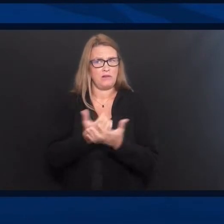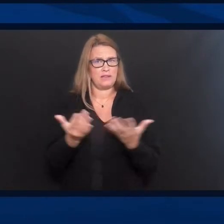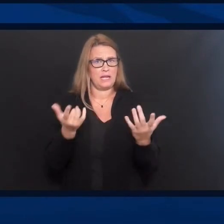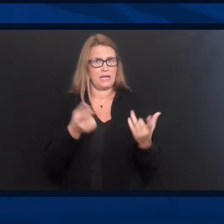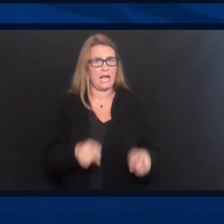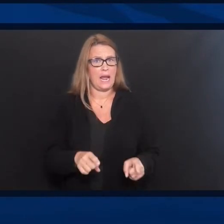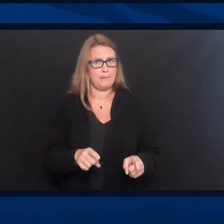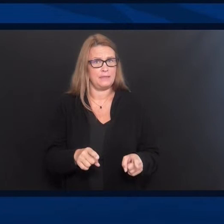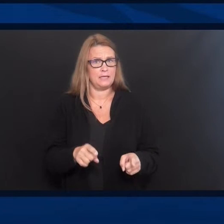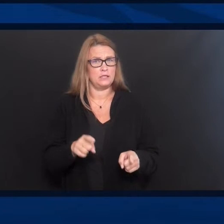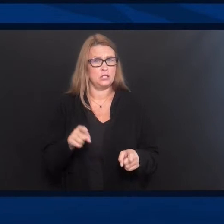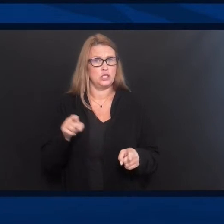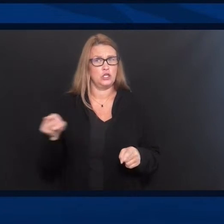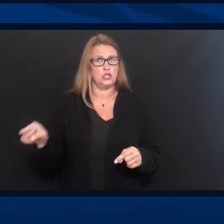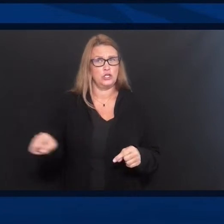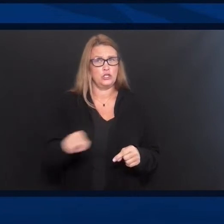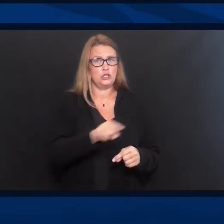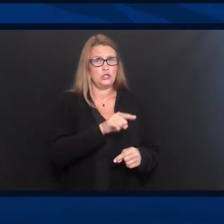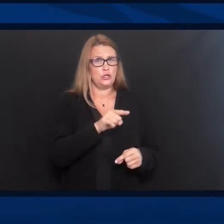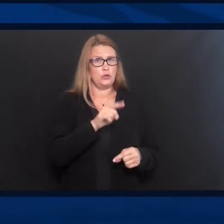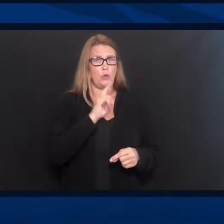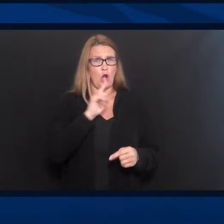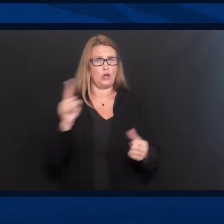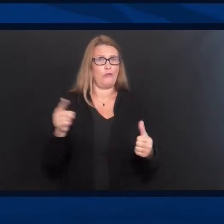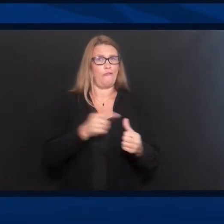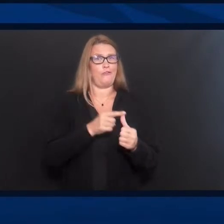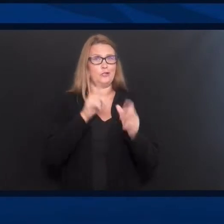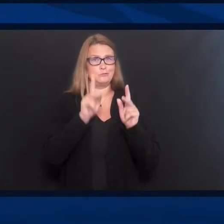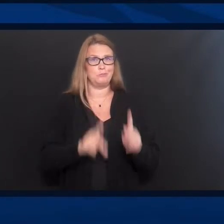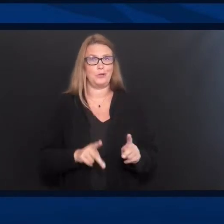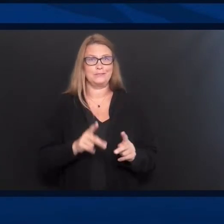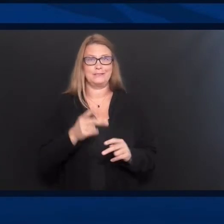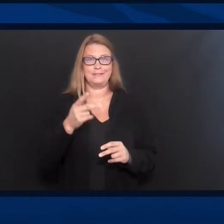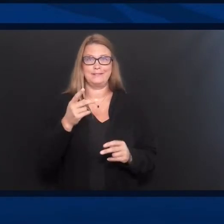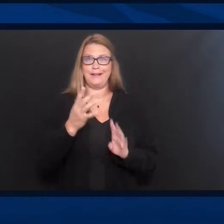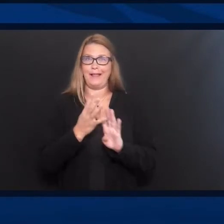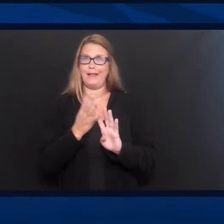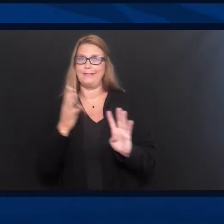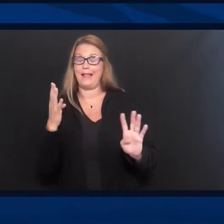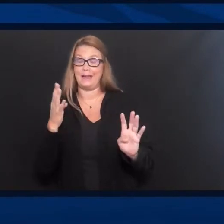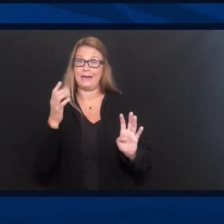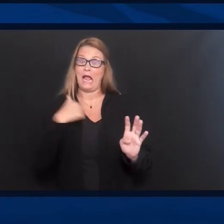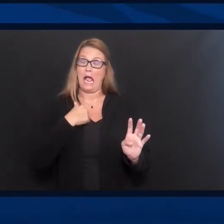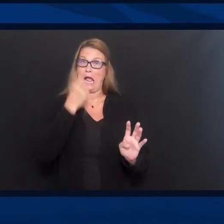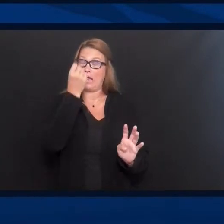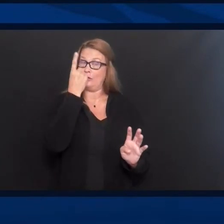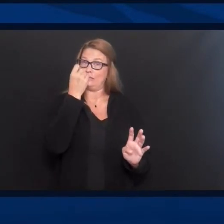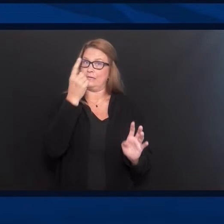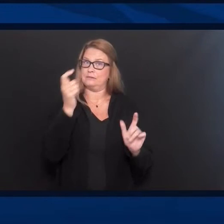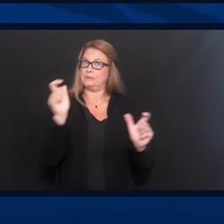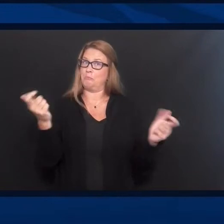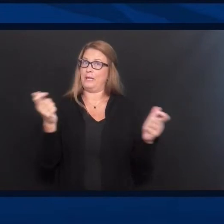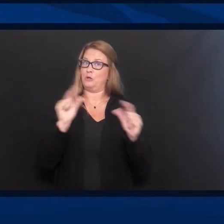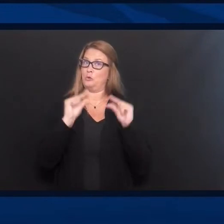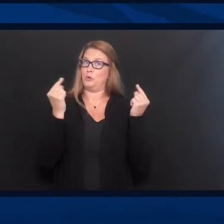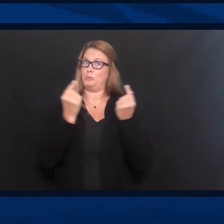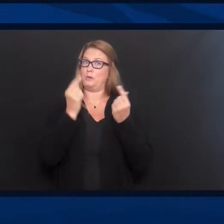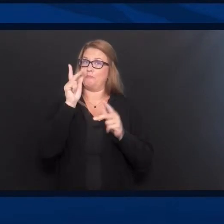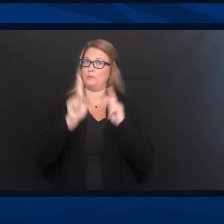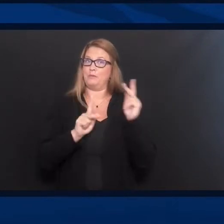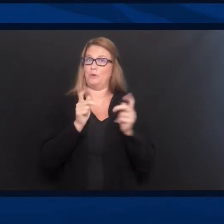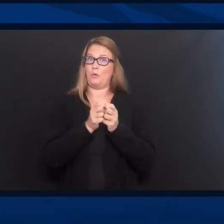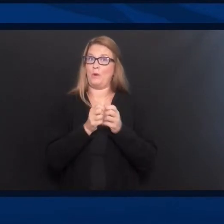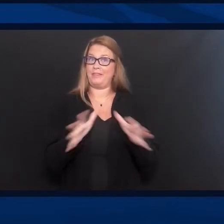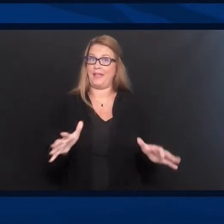would think that they would be the first one in line, but there is a pretty big group, I understand, and